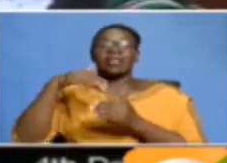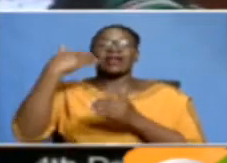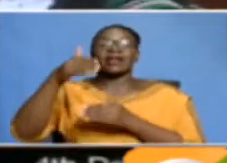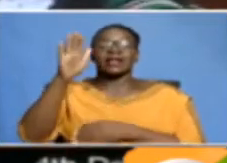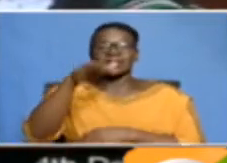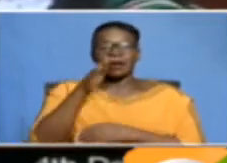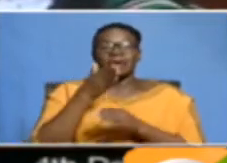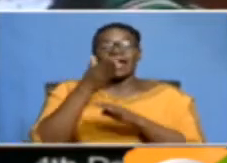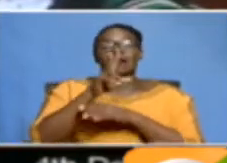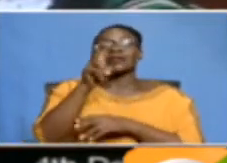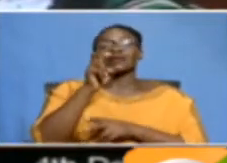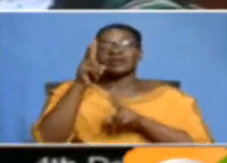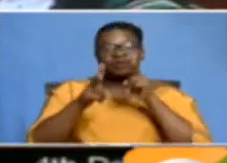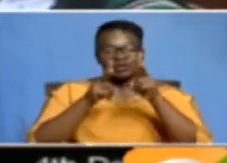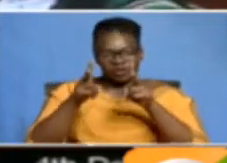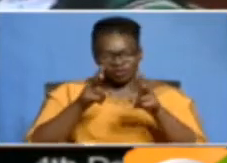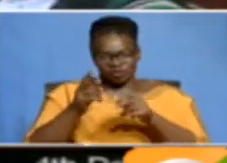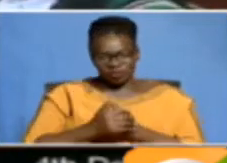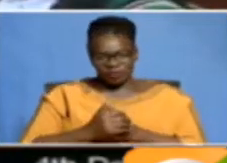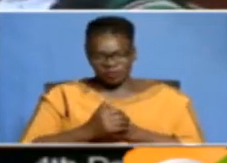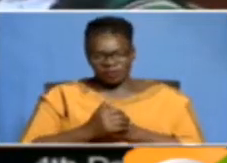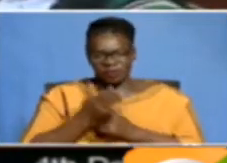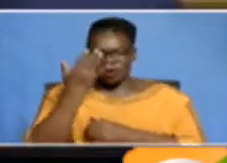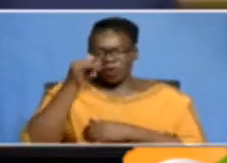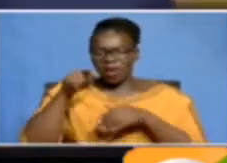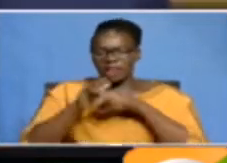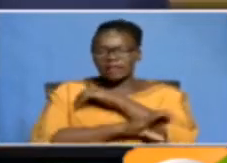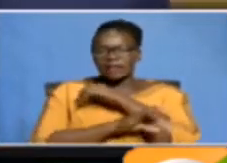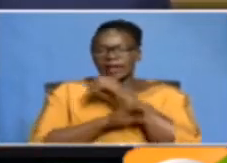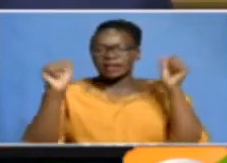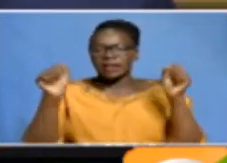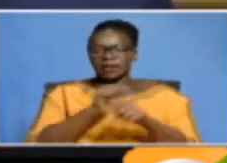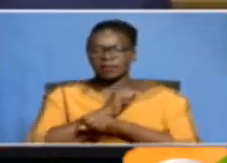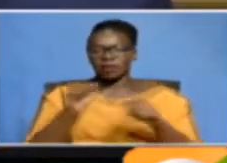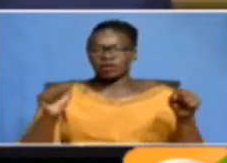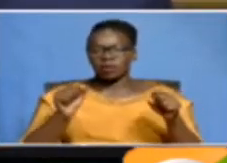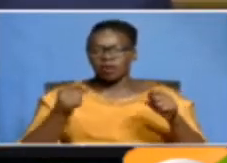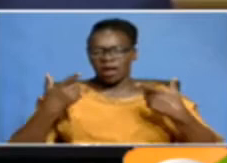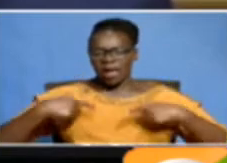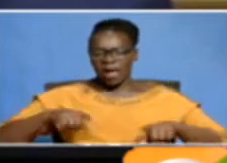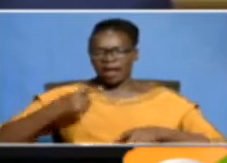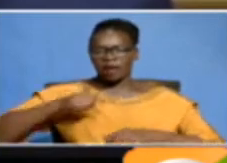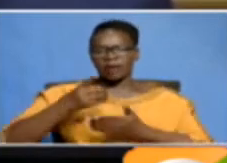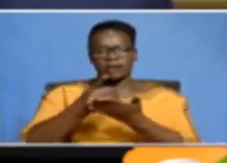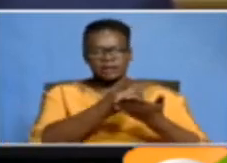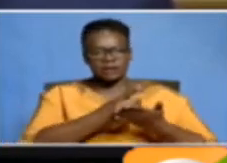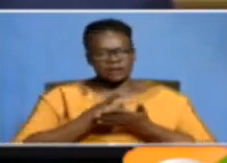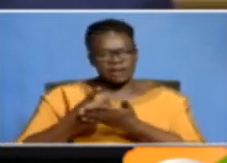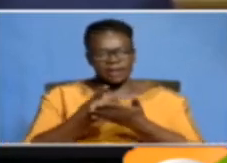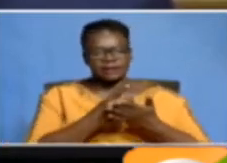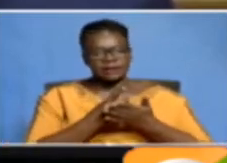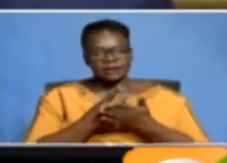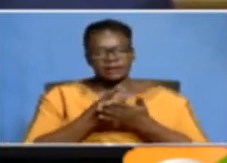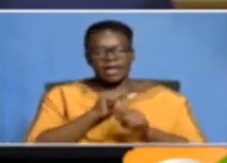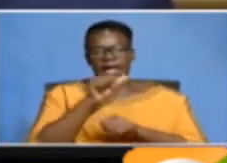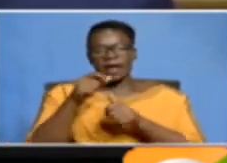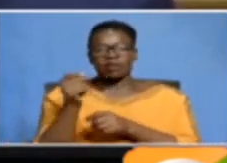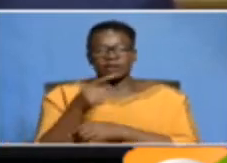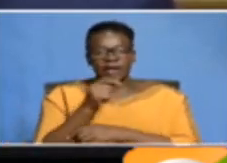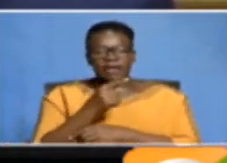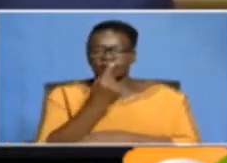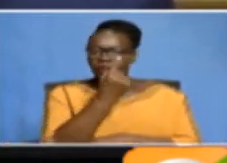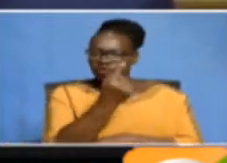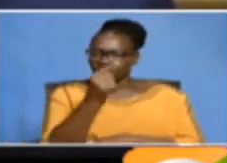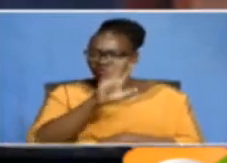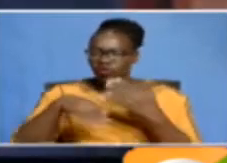parliament after 2022. Why can this country for a minute let us have a discussion on the salaries of